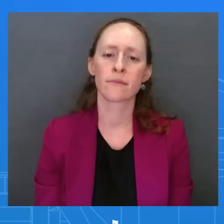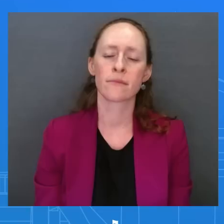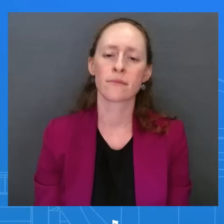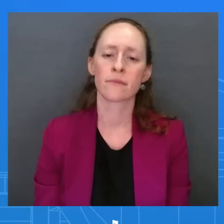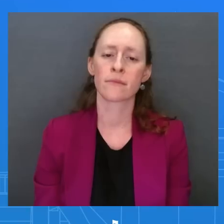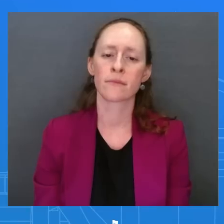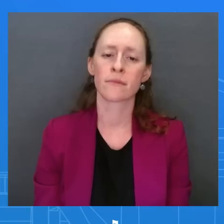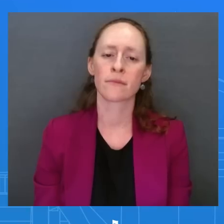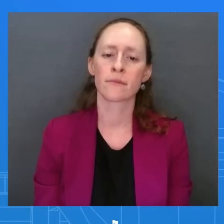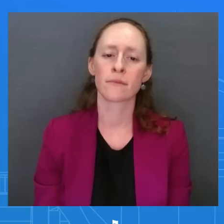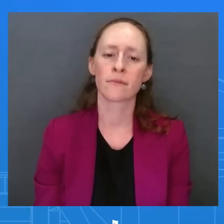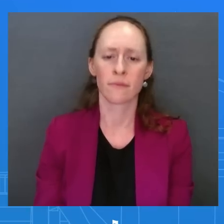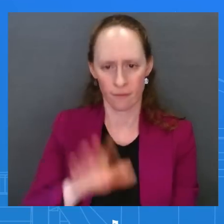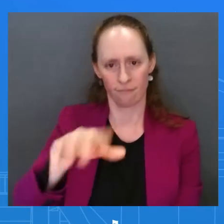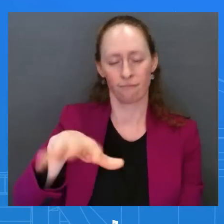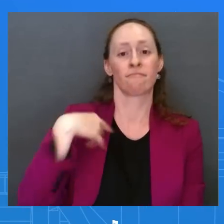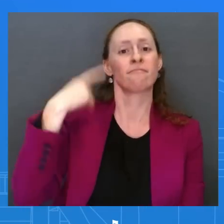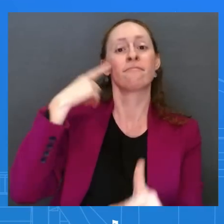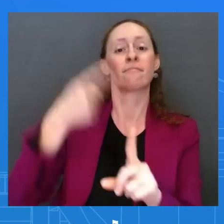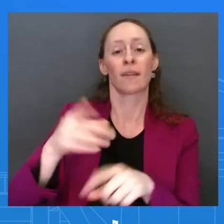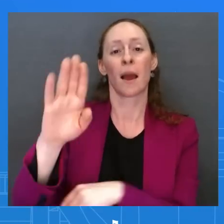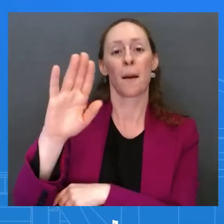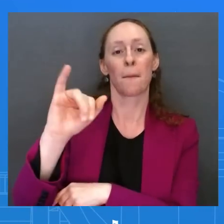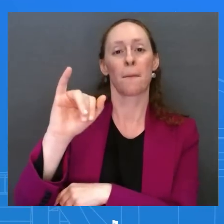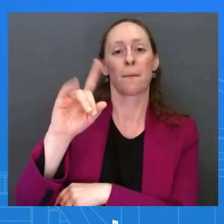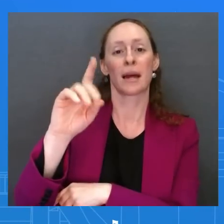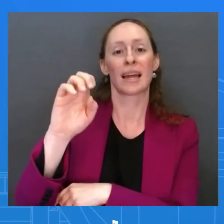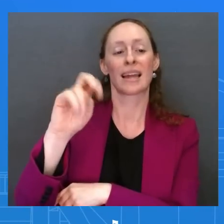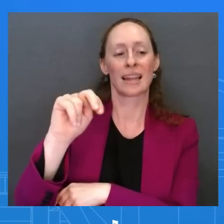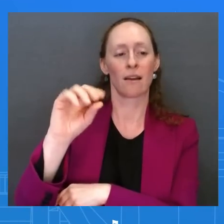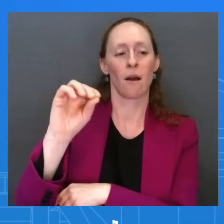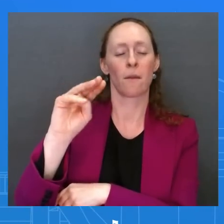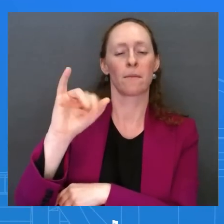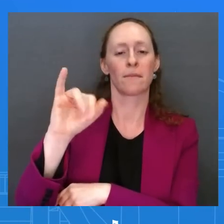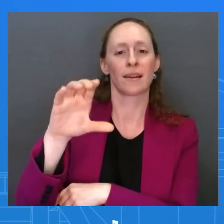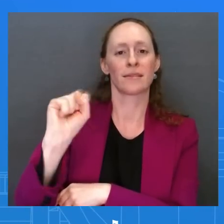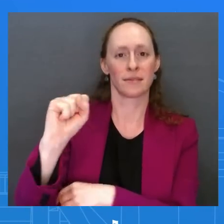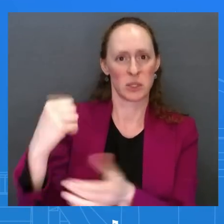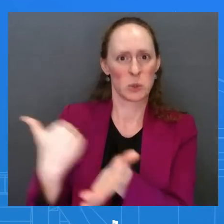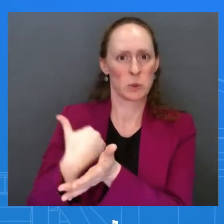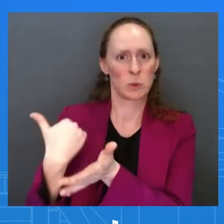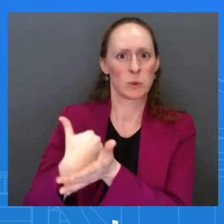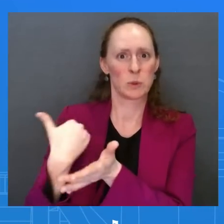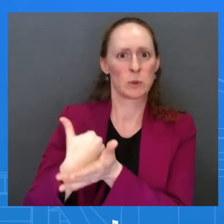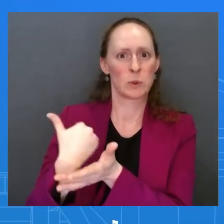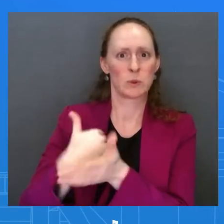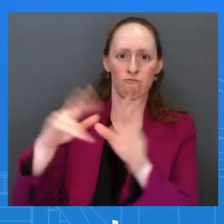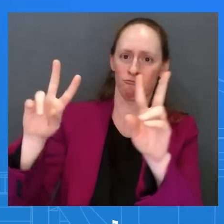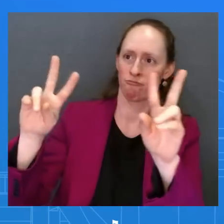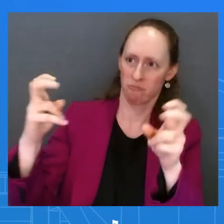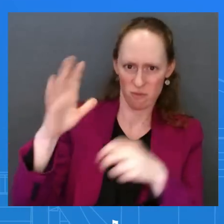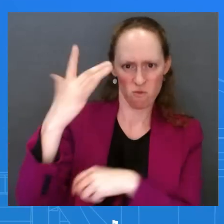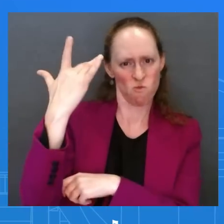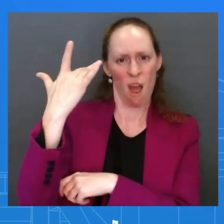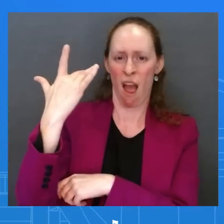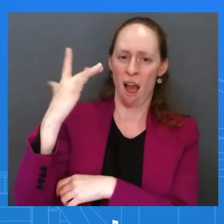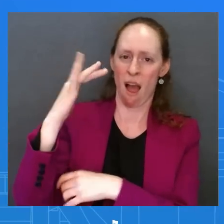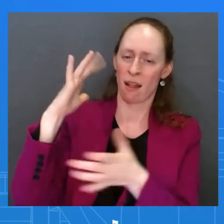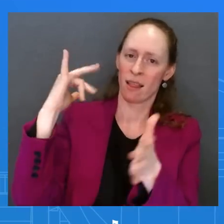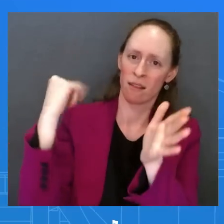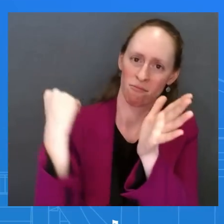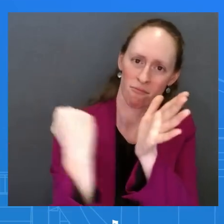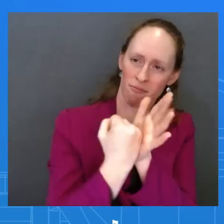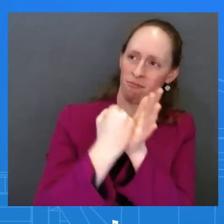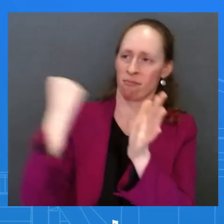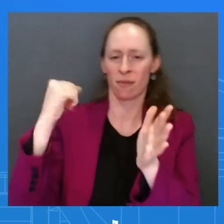did you guys coin that phrase, or why did you decide to go with that branding going forward? You don't like Bidenomics? No, I'm just asking. I'm curious. I think it's